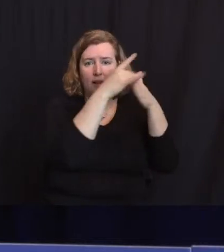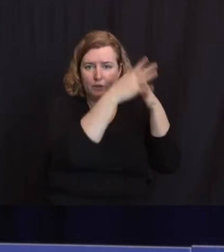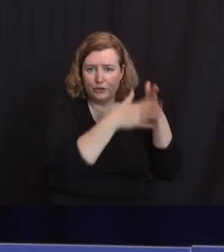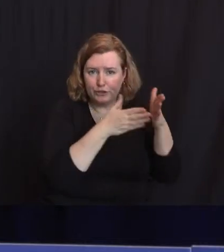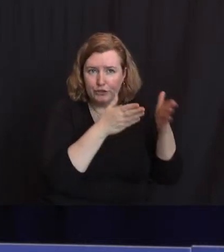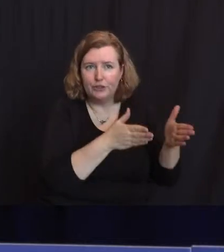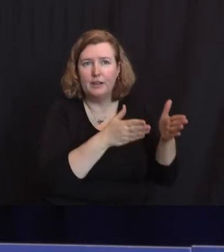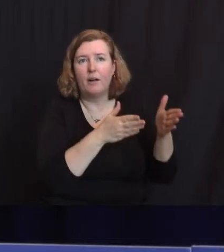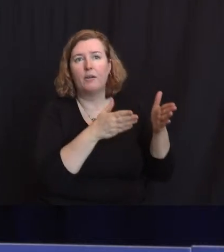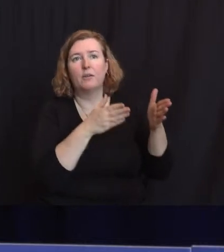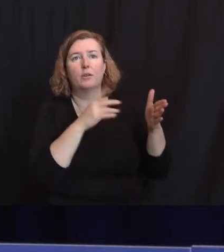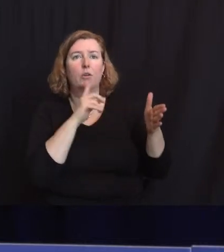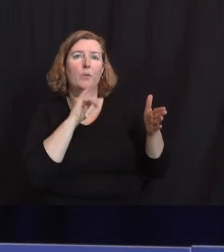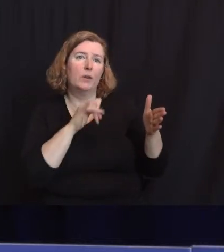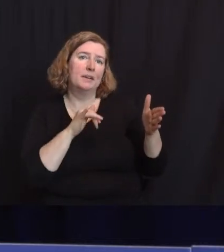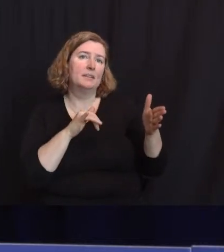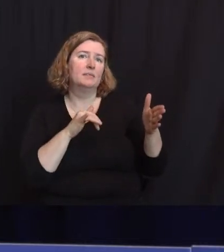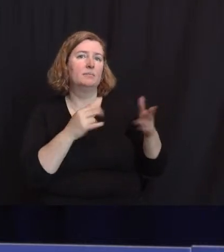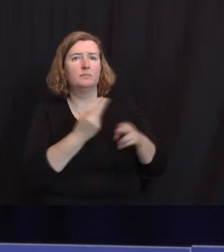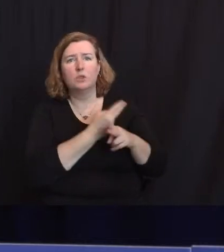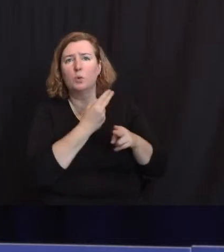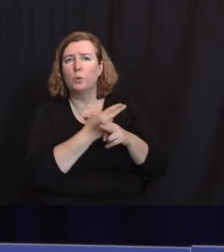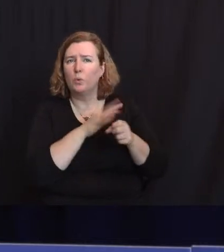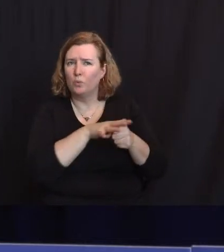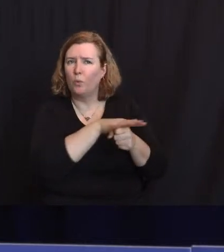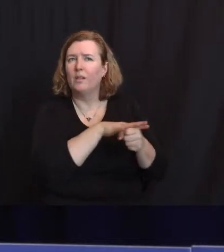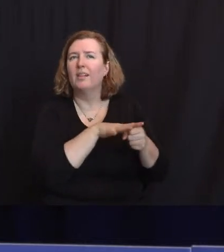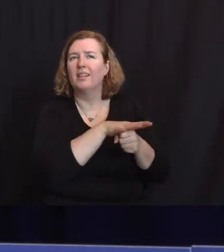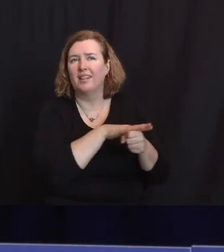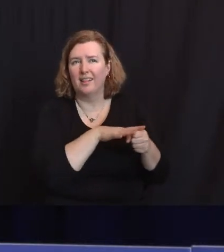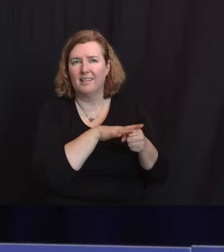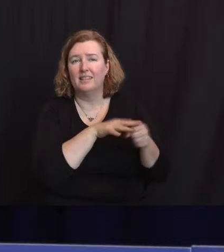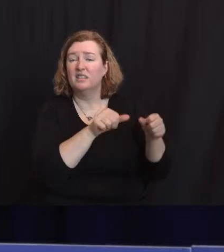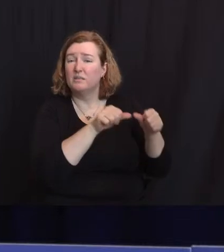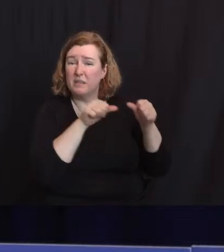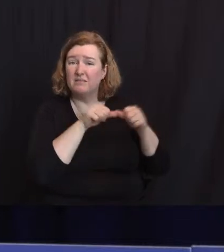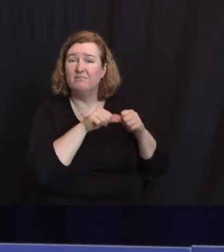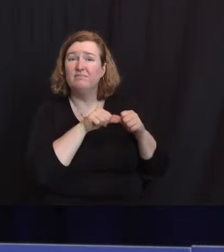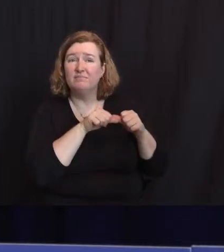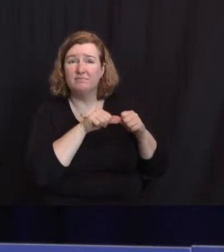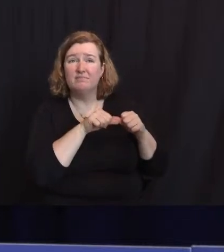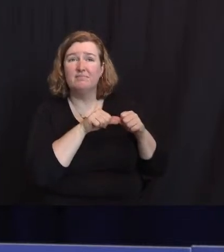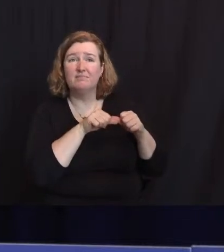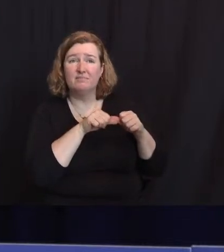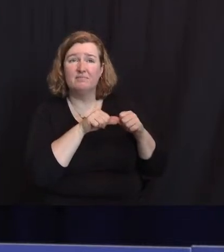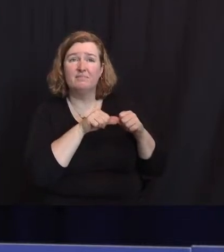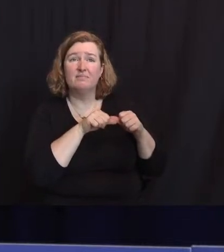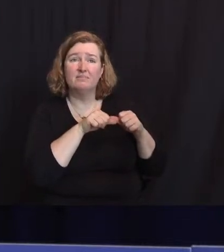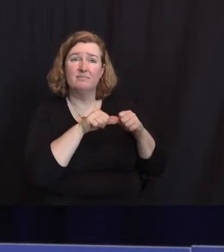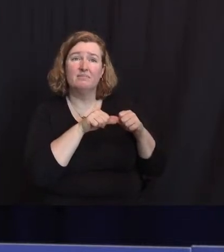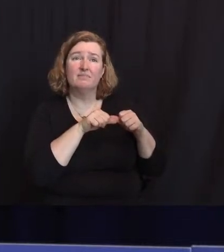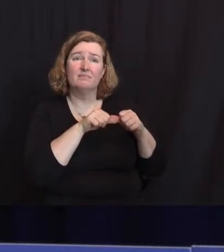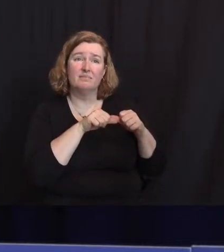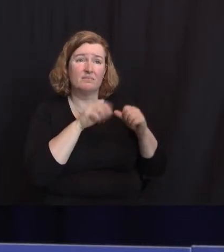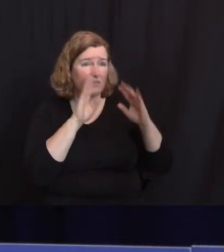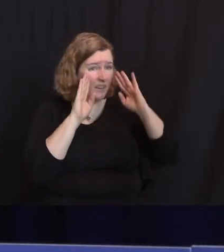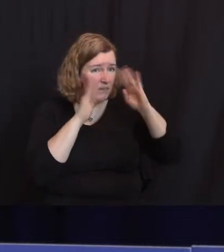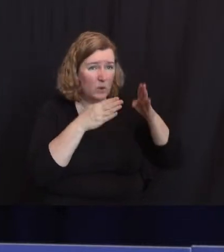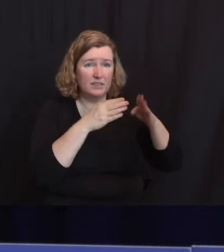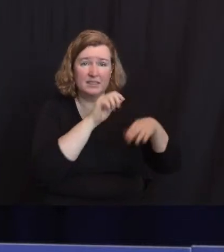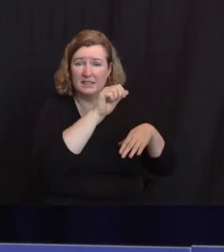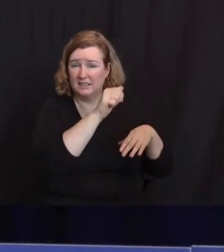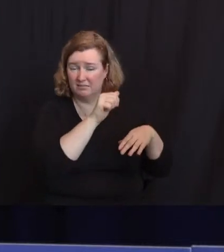community-based vaccination sites in 10 cities that have the highest social vulnerability index. More